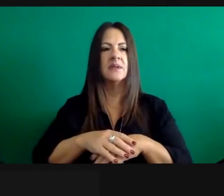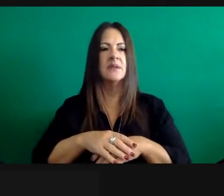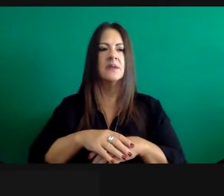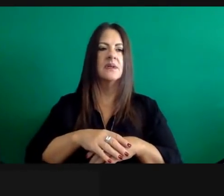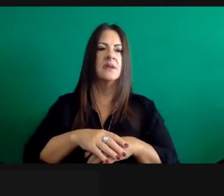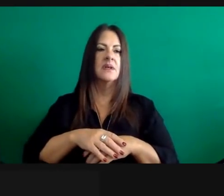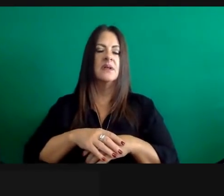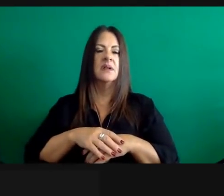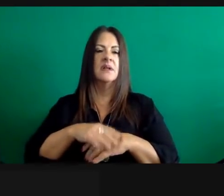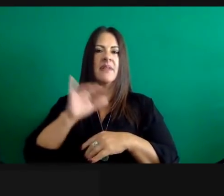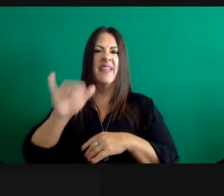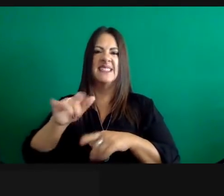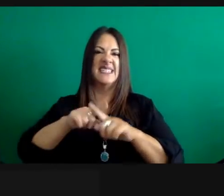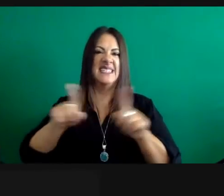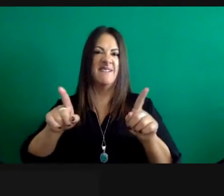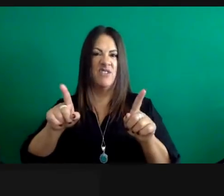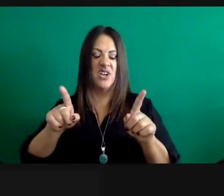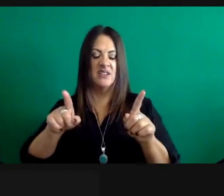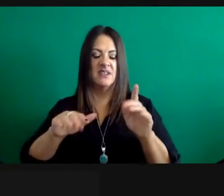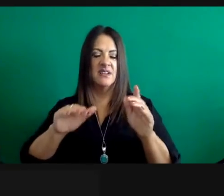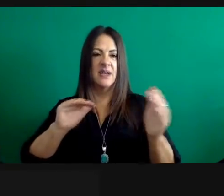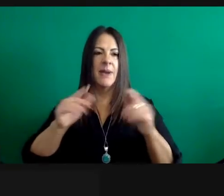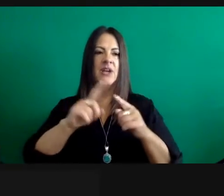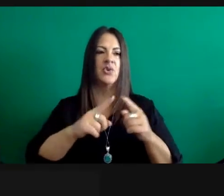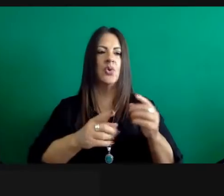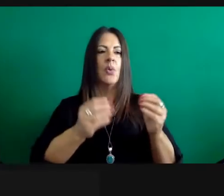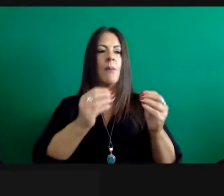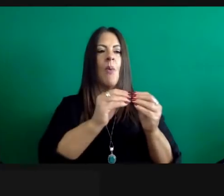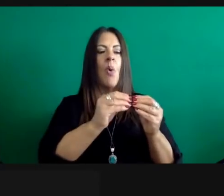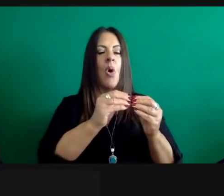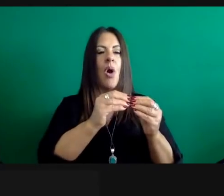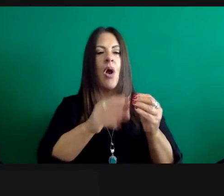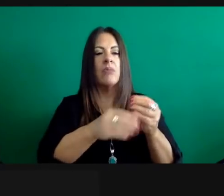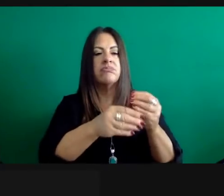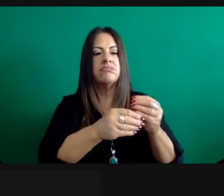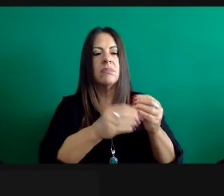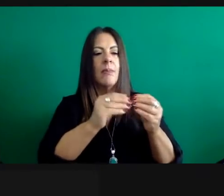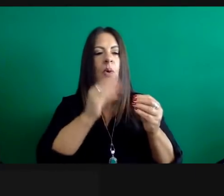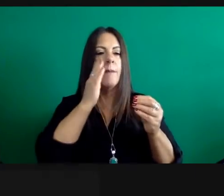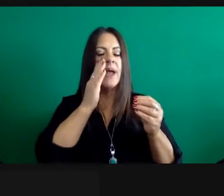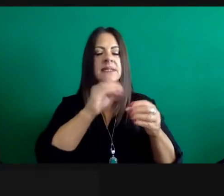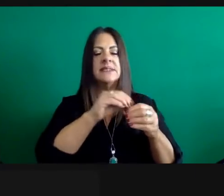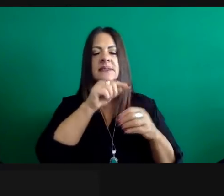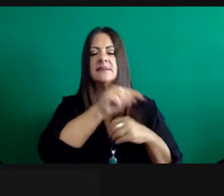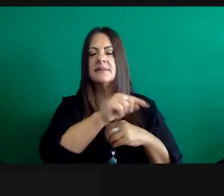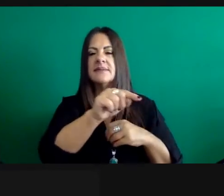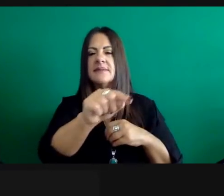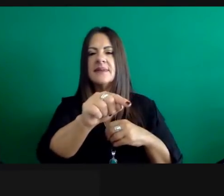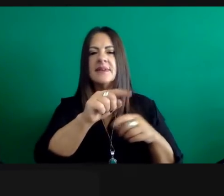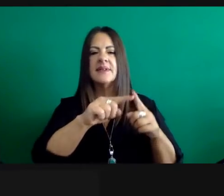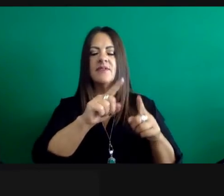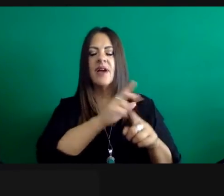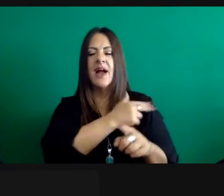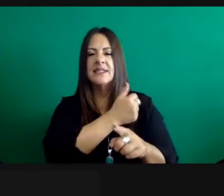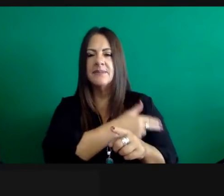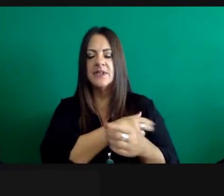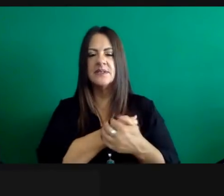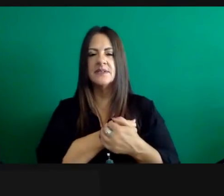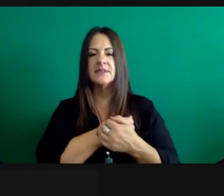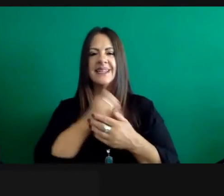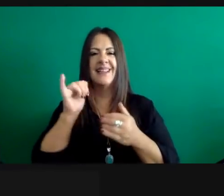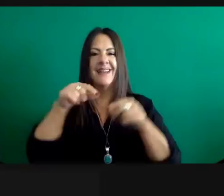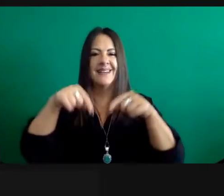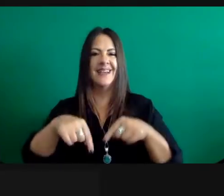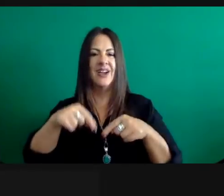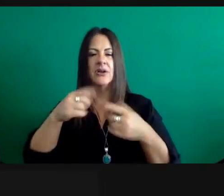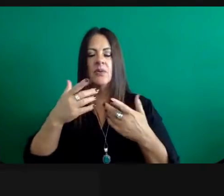beds. Certain regions, we talked about in Imperial County, we talked about here in Sacramento, the need for some additional beds to support